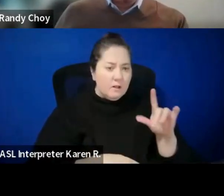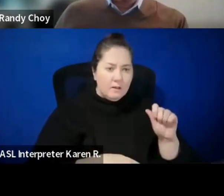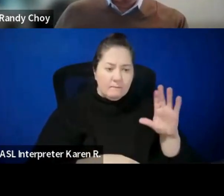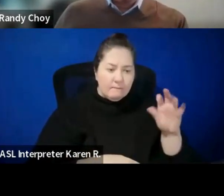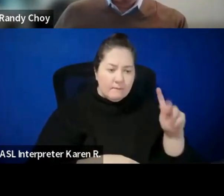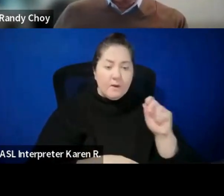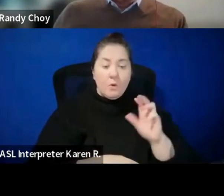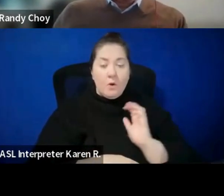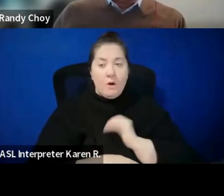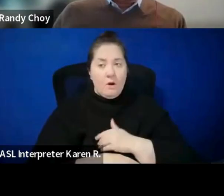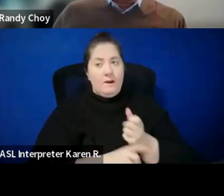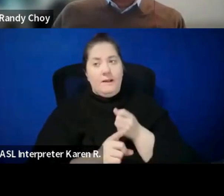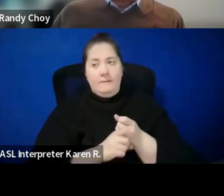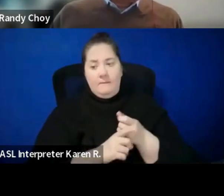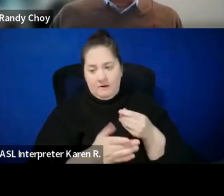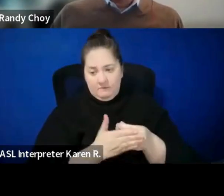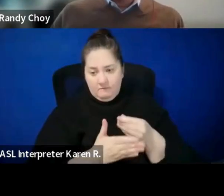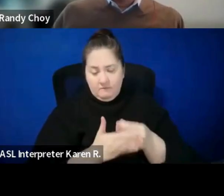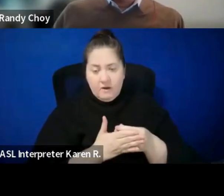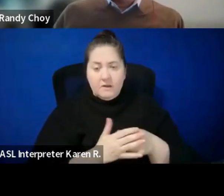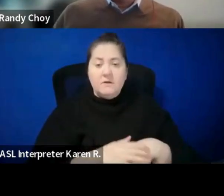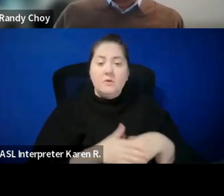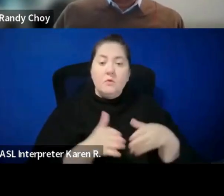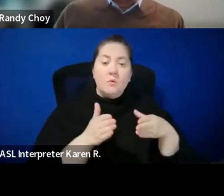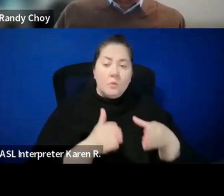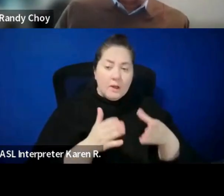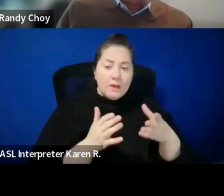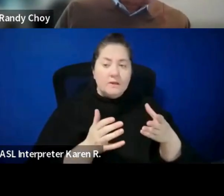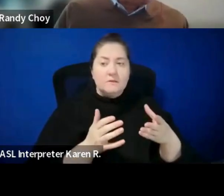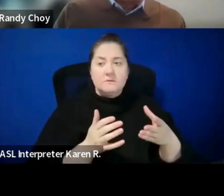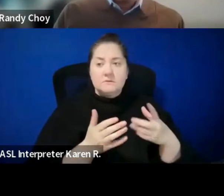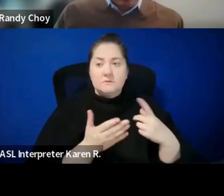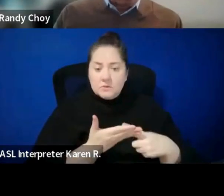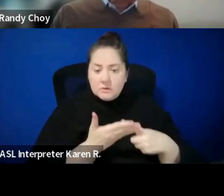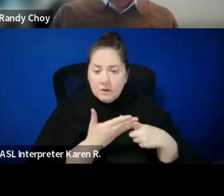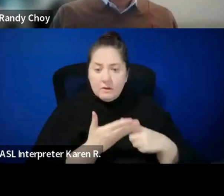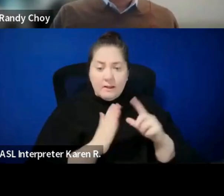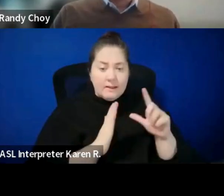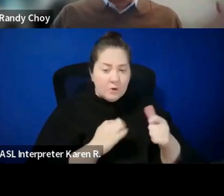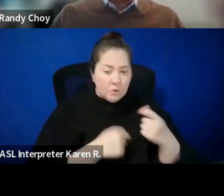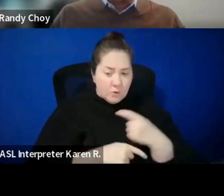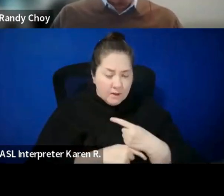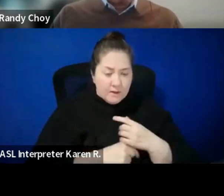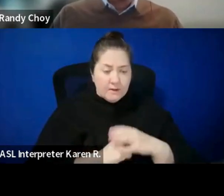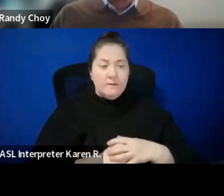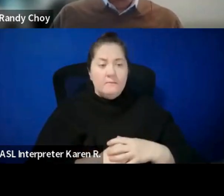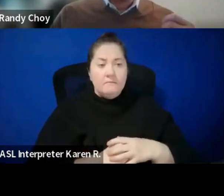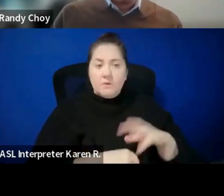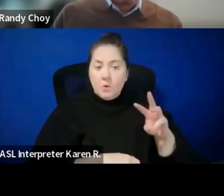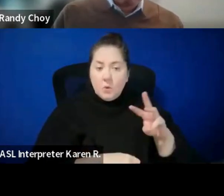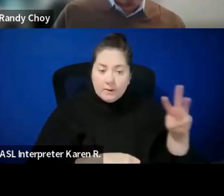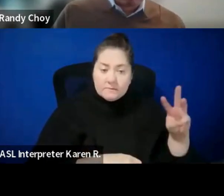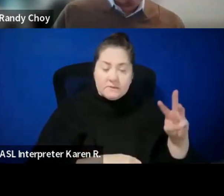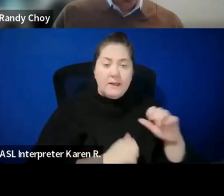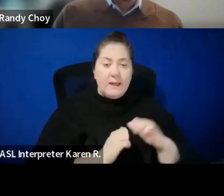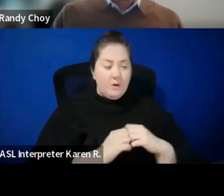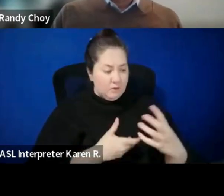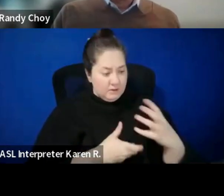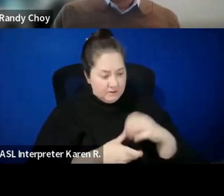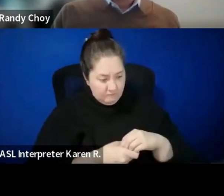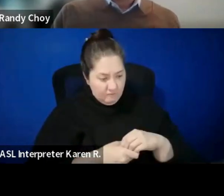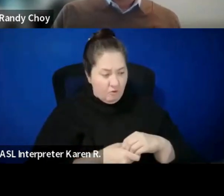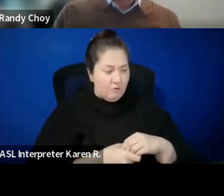Bank Impact Fund. So there are ways, we can talk about it later today, but certainly on our website, ways to get